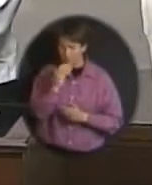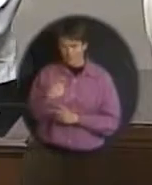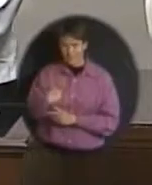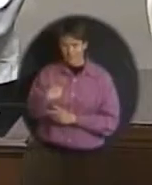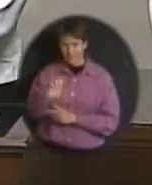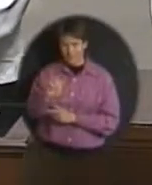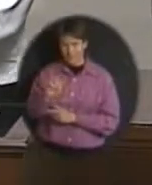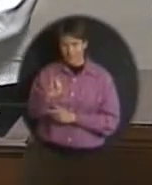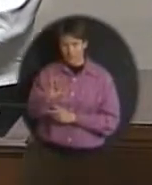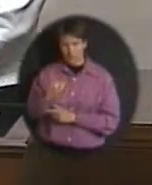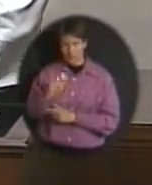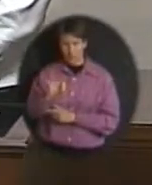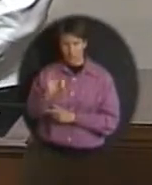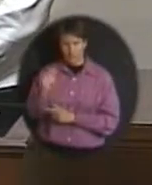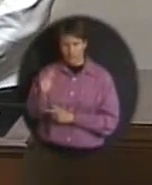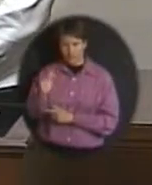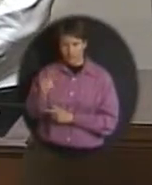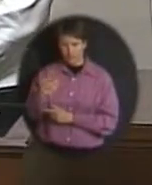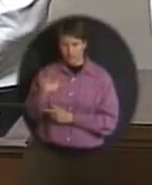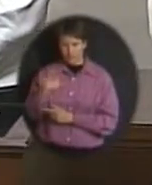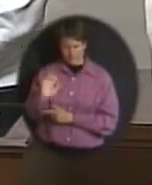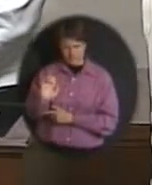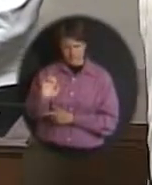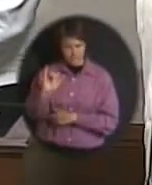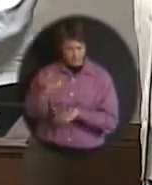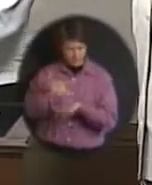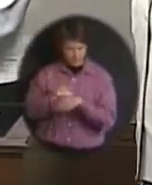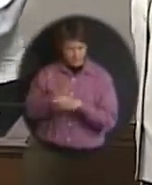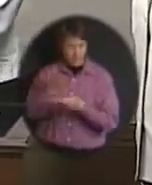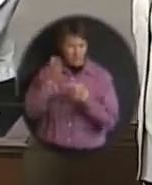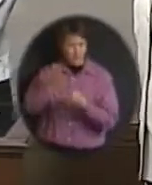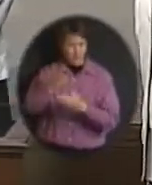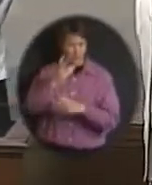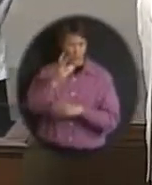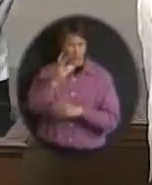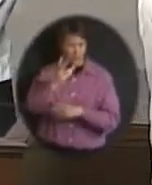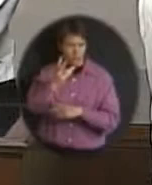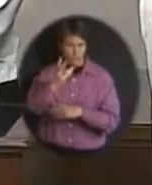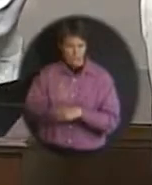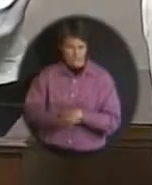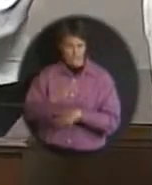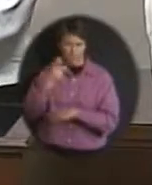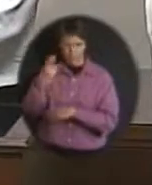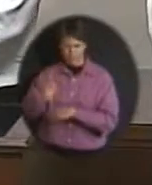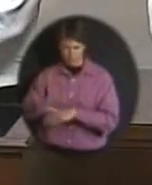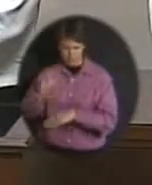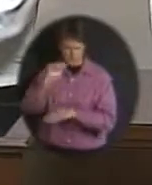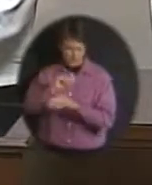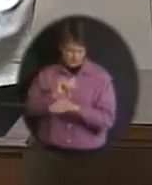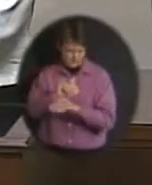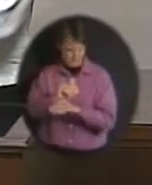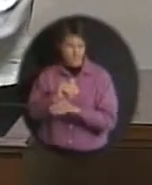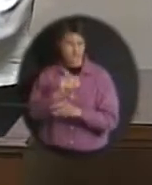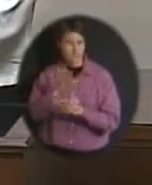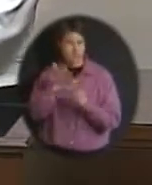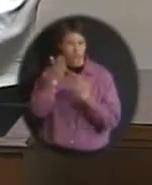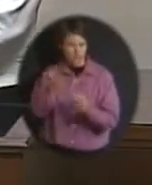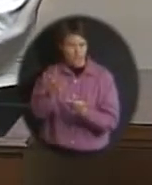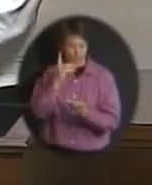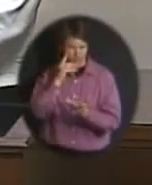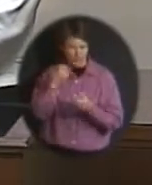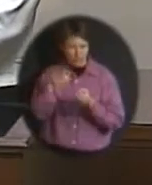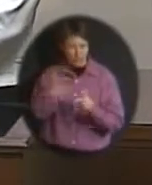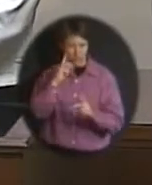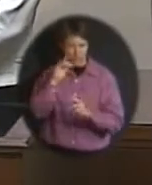Grace offers that every Wednesday and Thursday night. So there are opportunities for outreach on